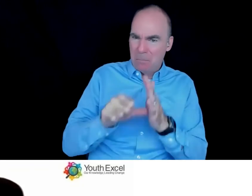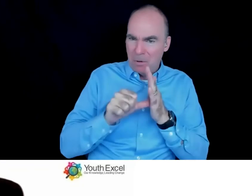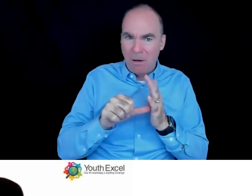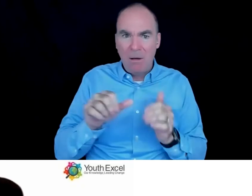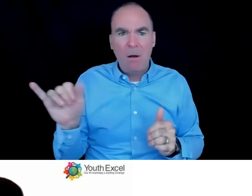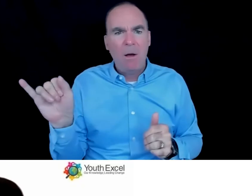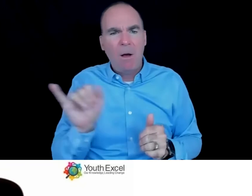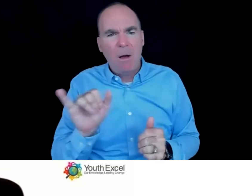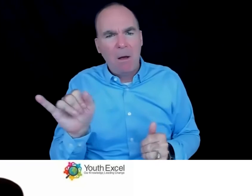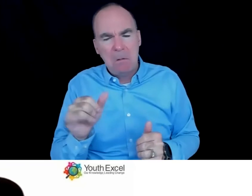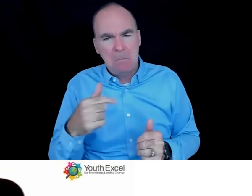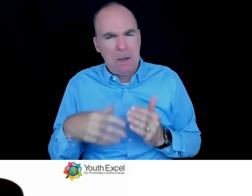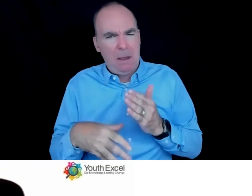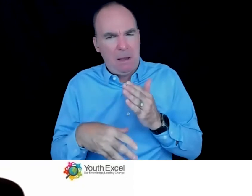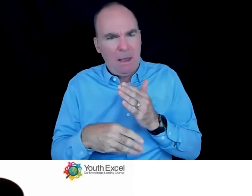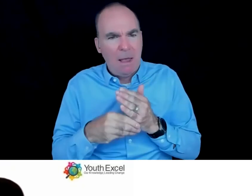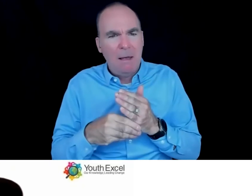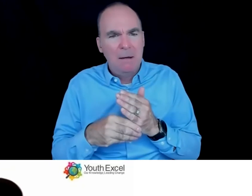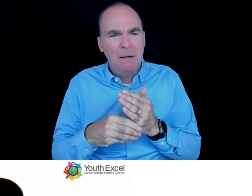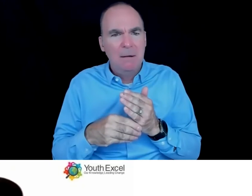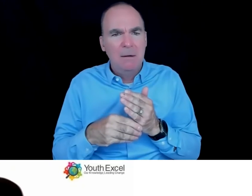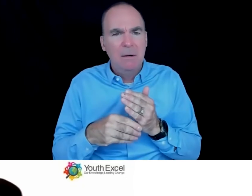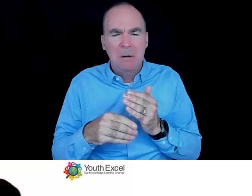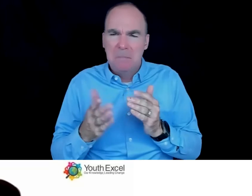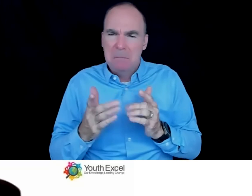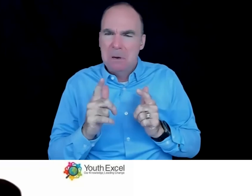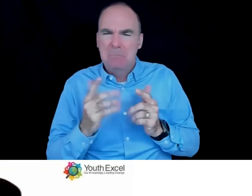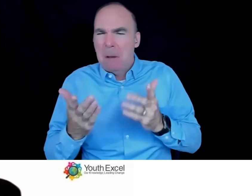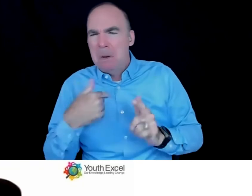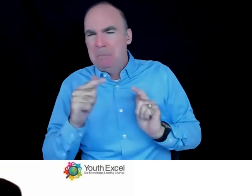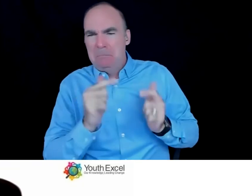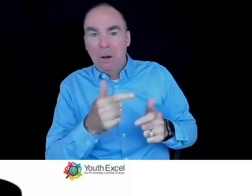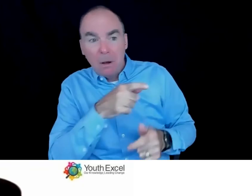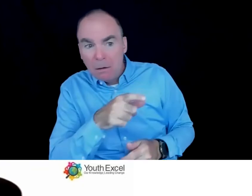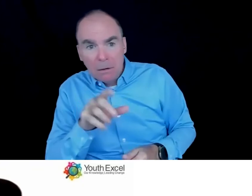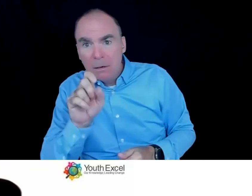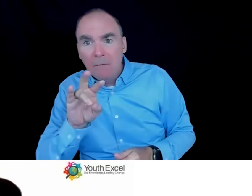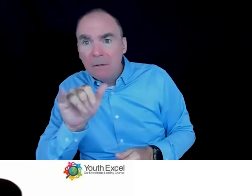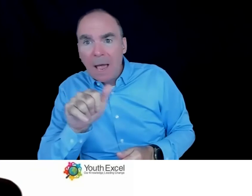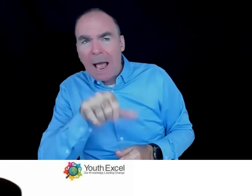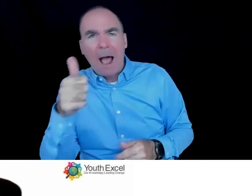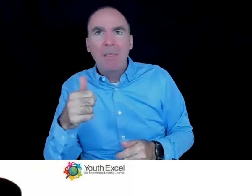let me just maybe take it back to you, Sylvia, for any additional sentiments that